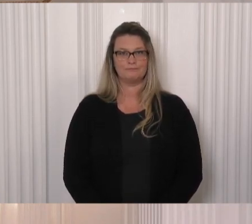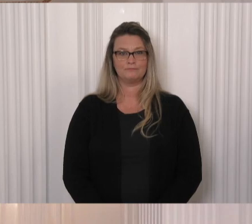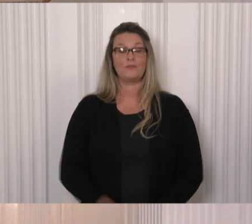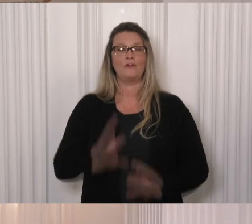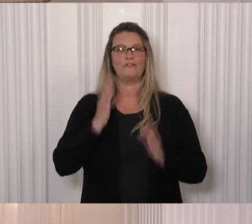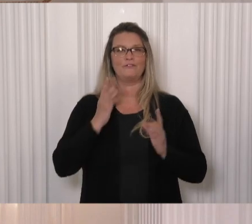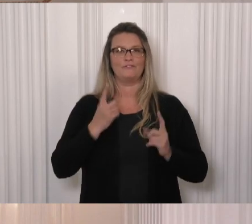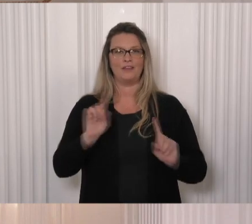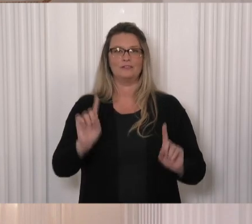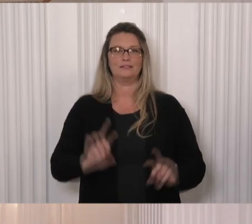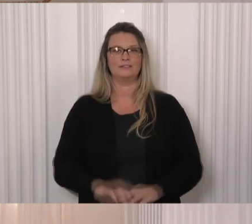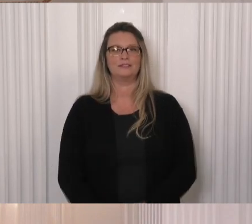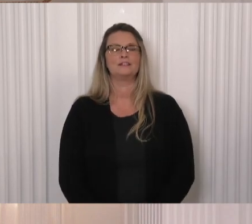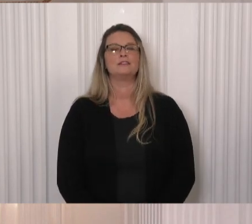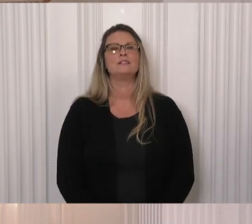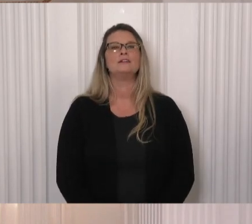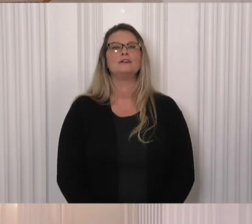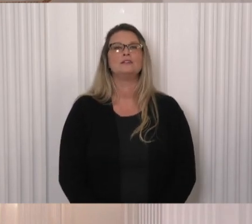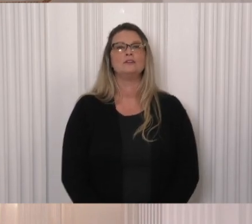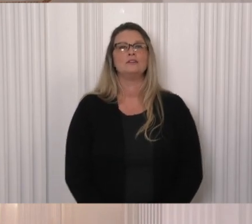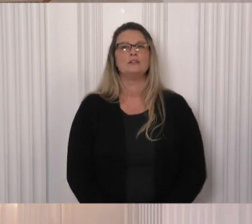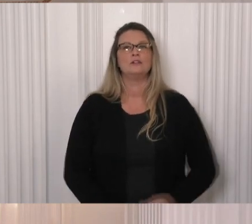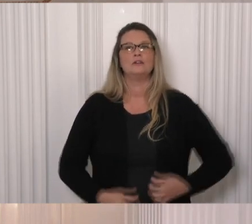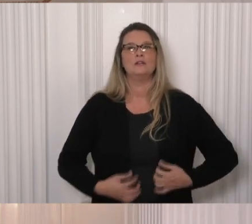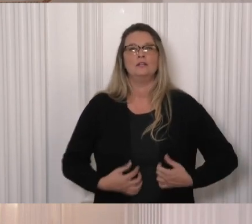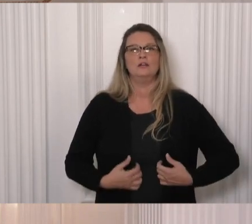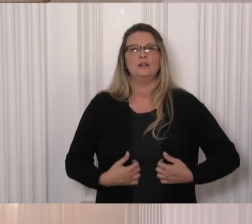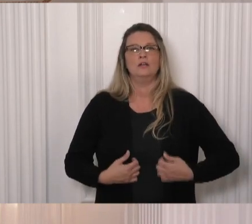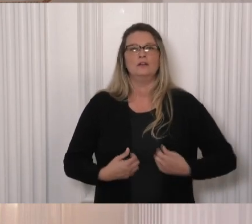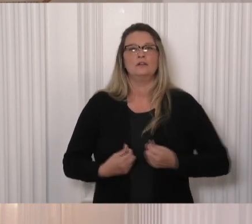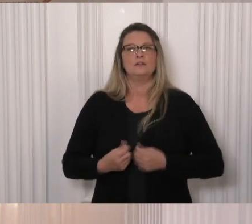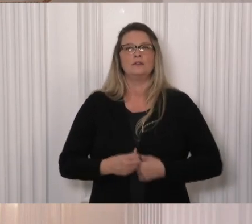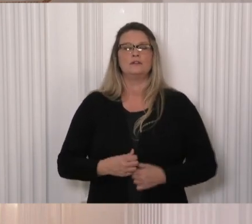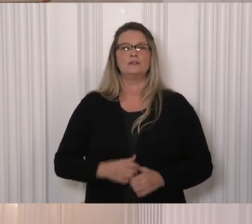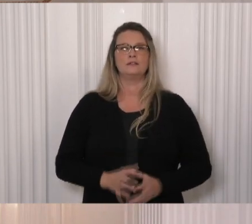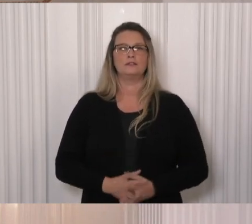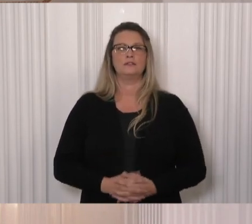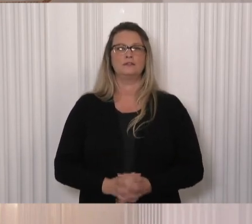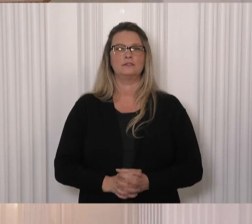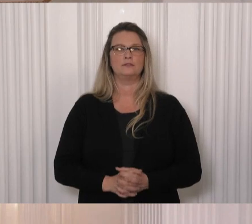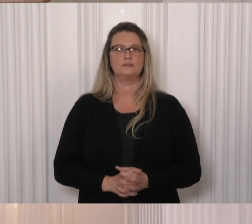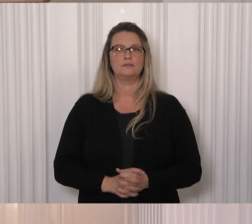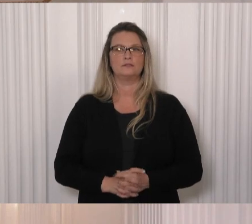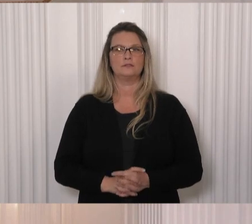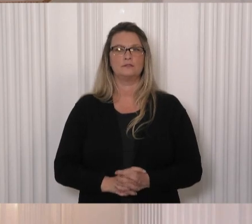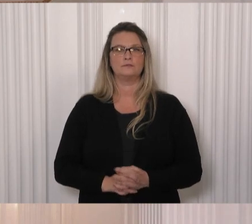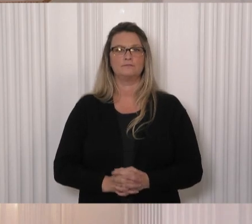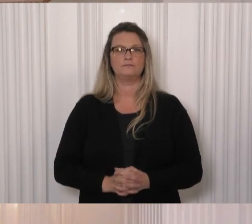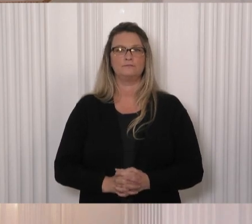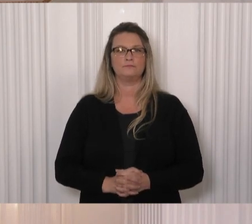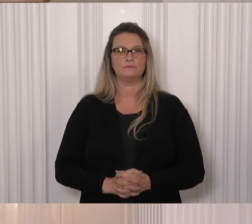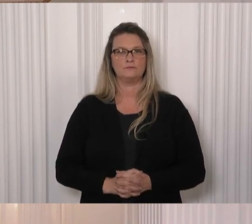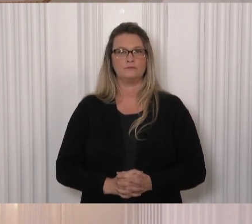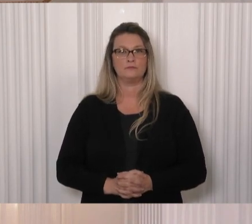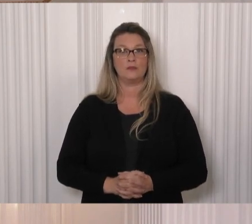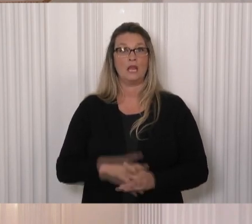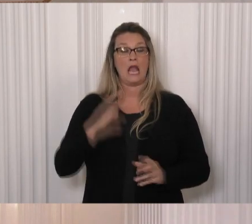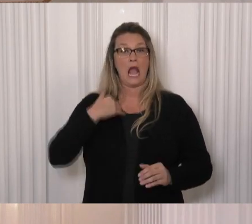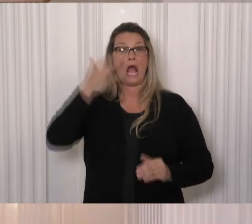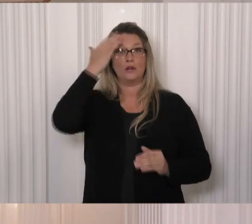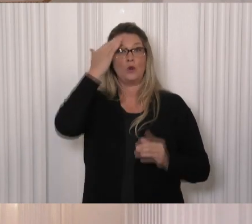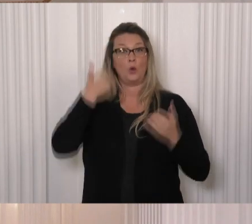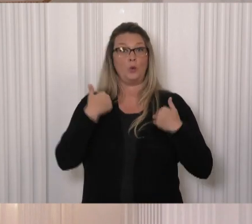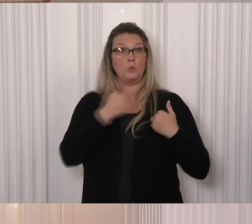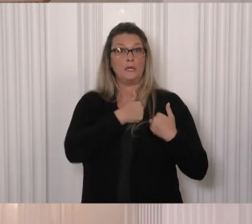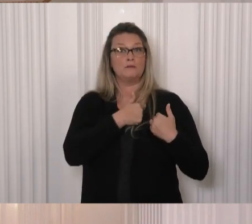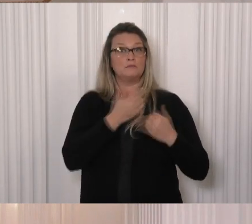Hello. Okay. Kara Lofton with West Virginia Public Broadcasting. I know efforts to test have increased greatly